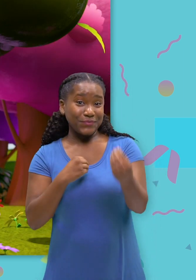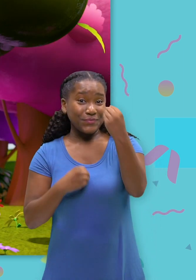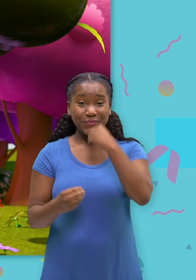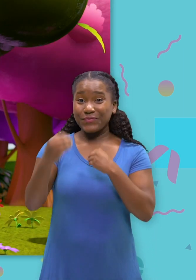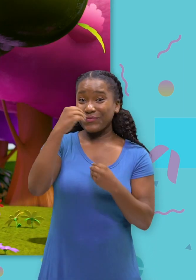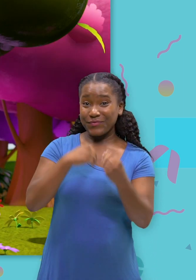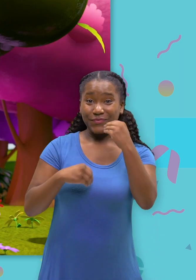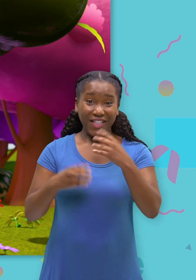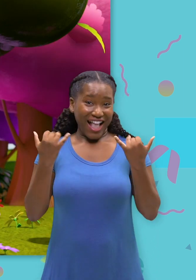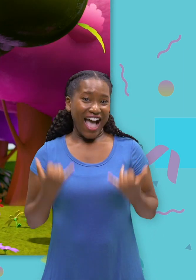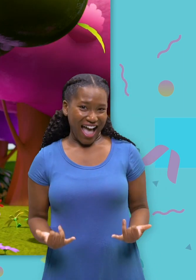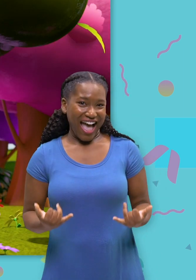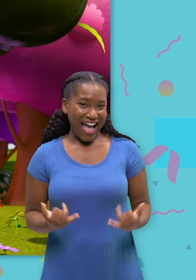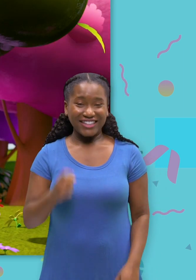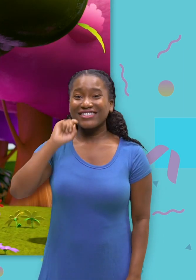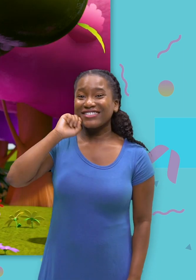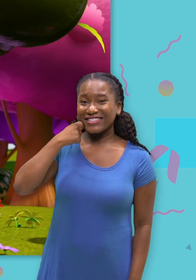to